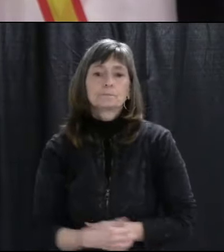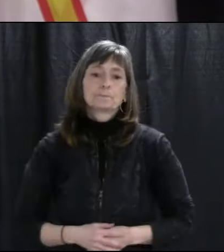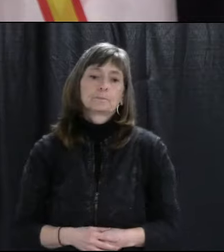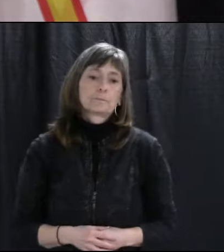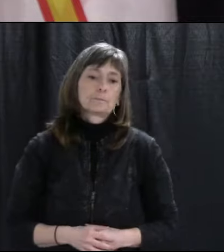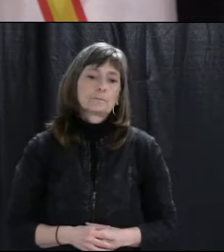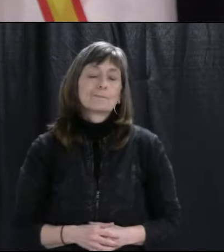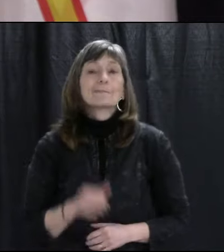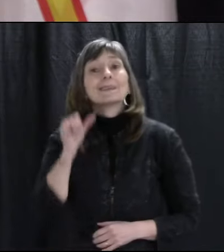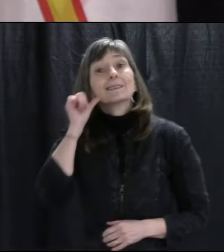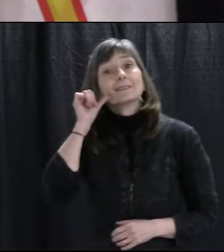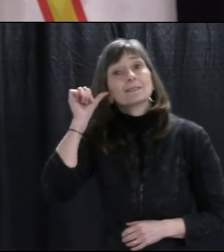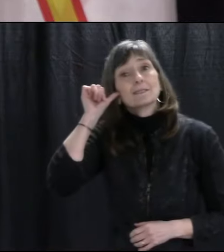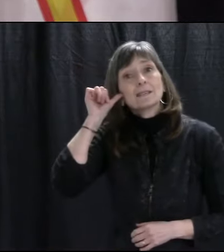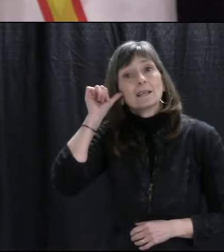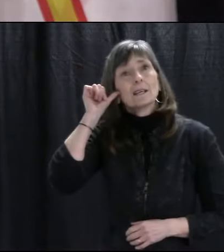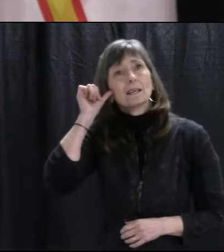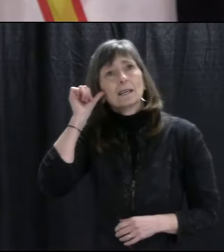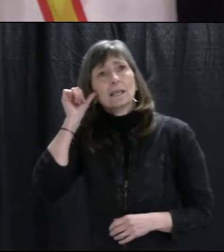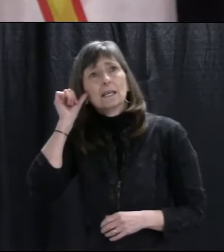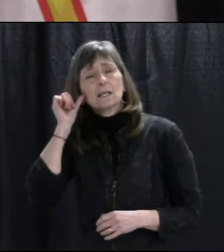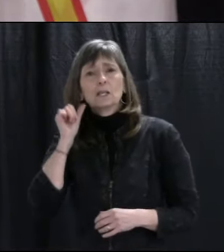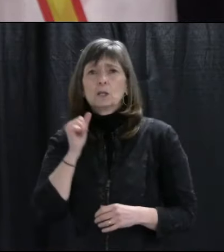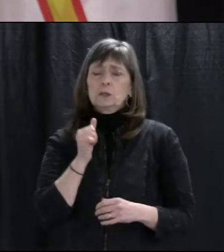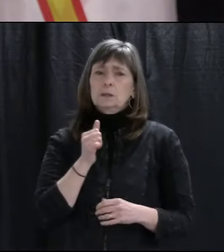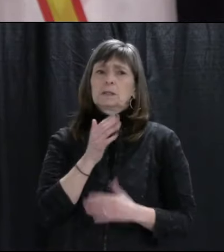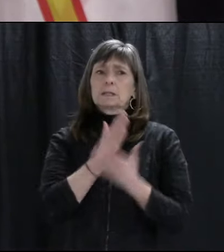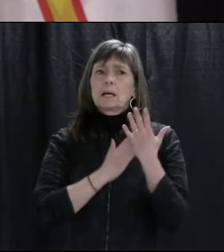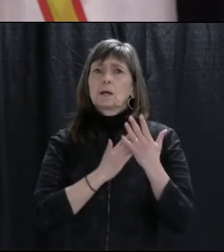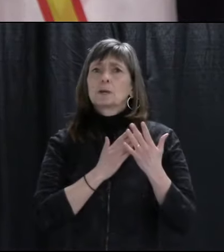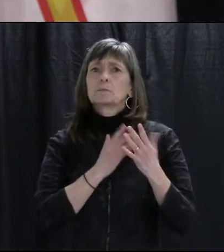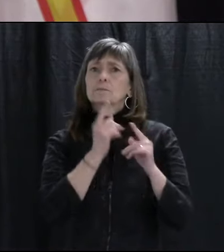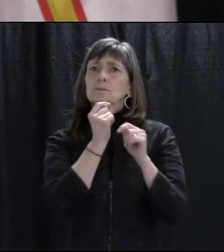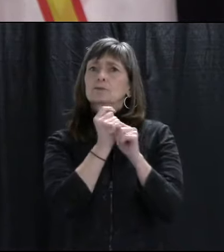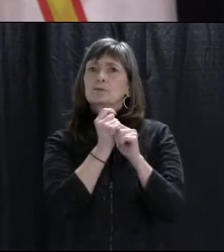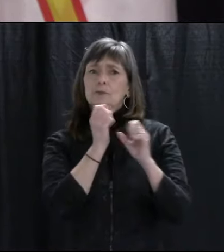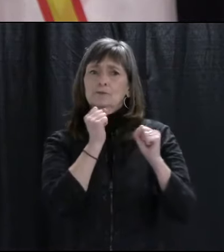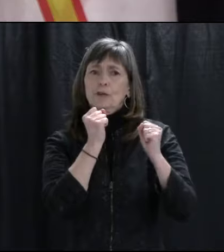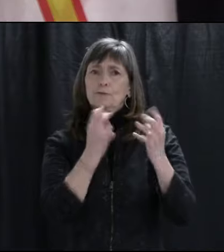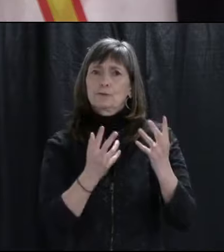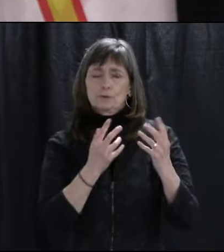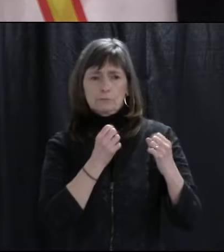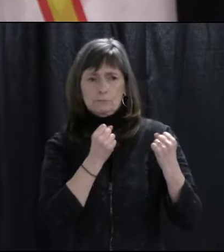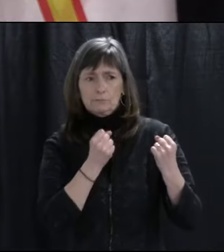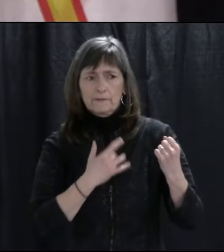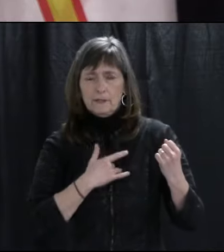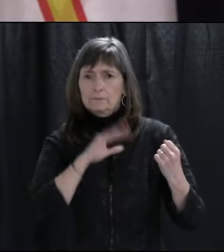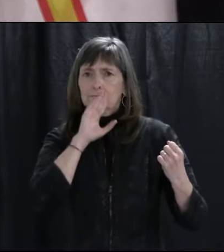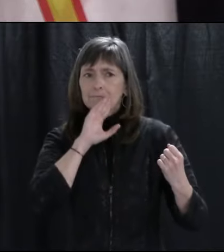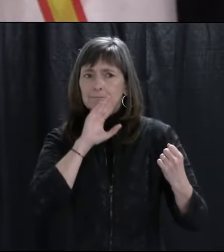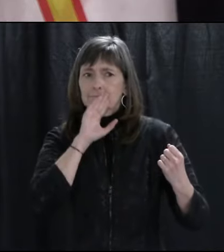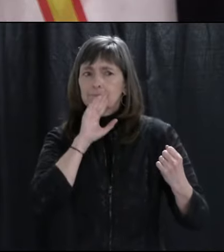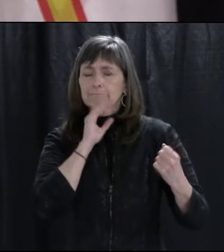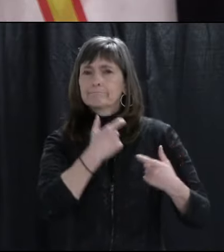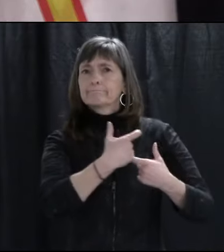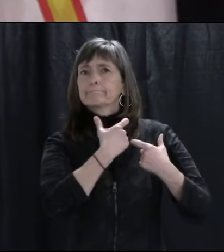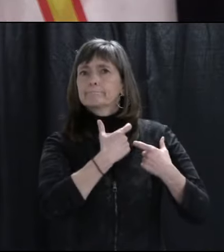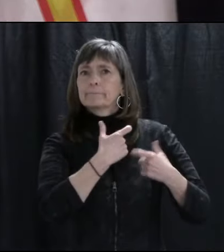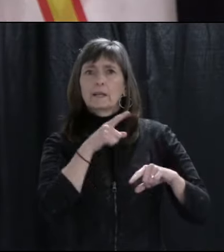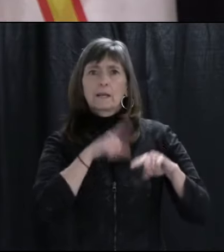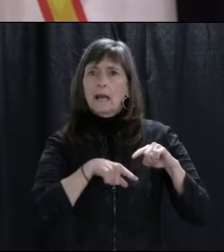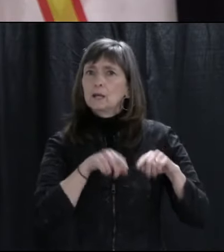Now, just yesterday, we've heard about challenges from truck drivers traveling across the province that have been restricted from having